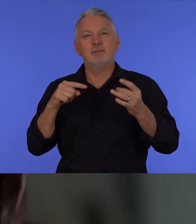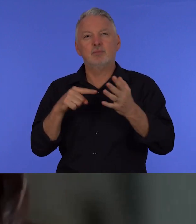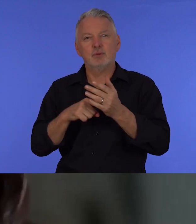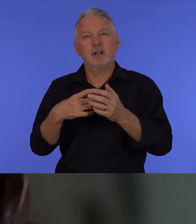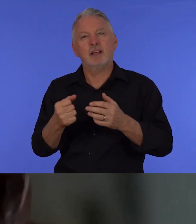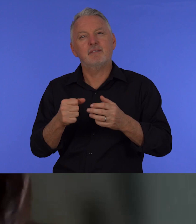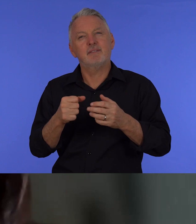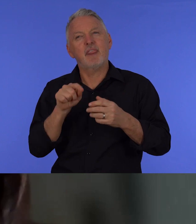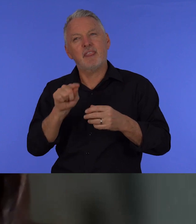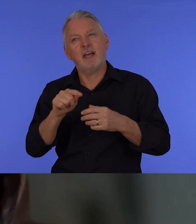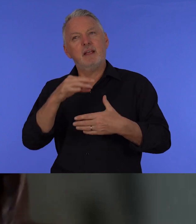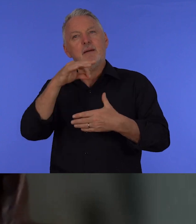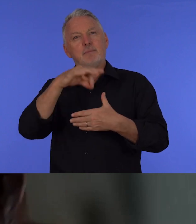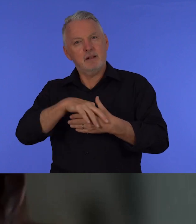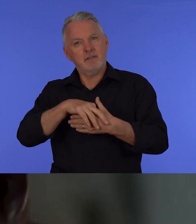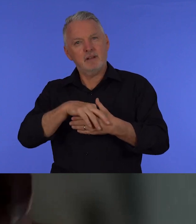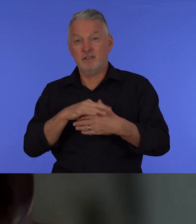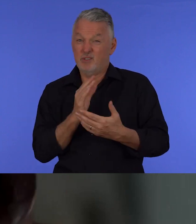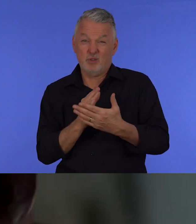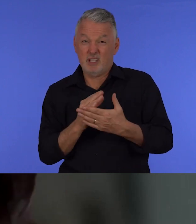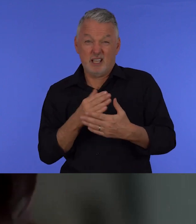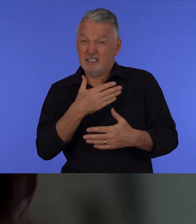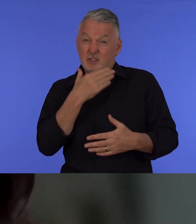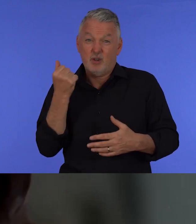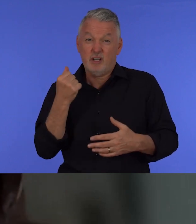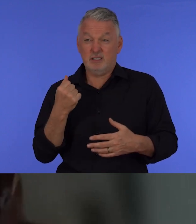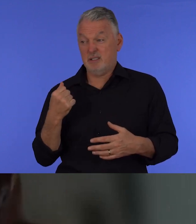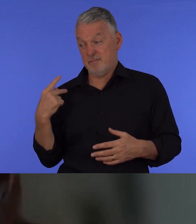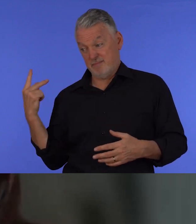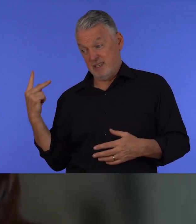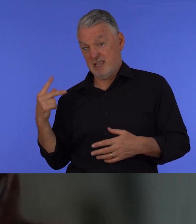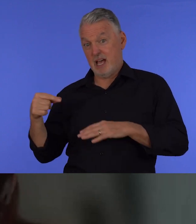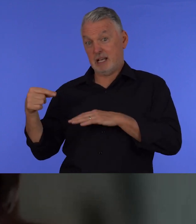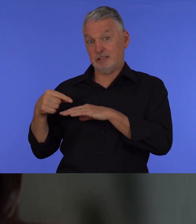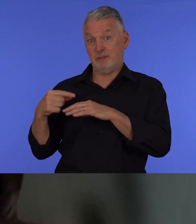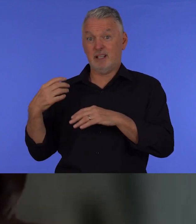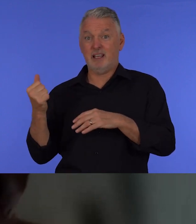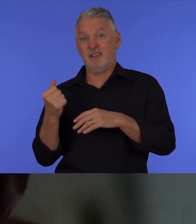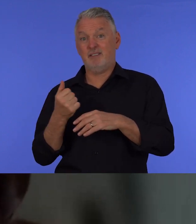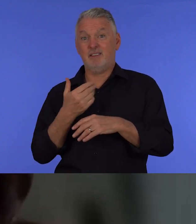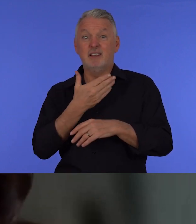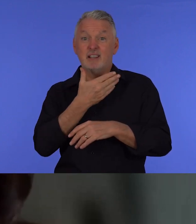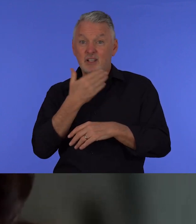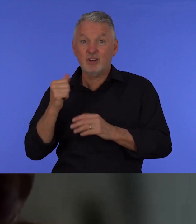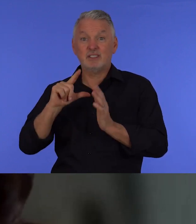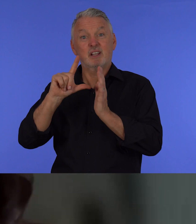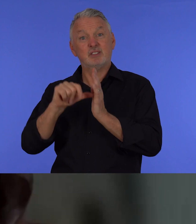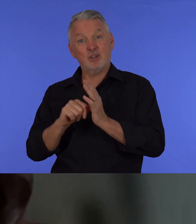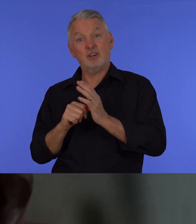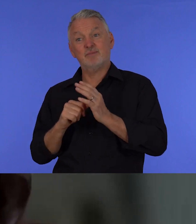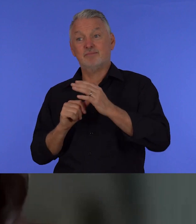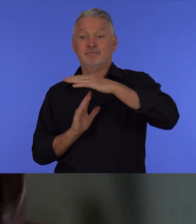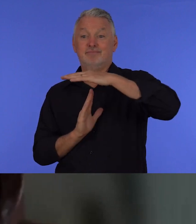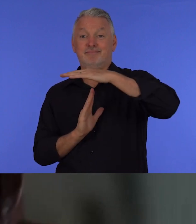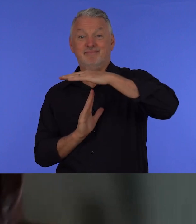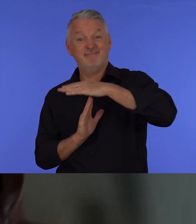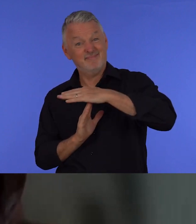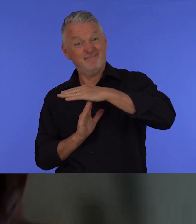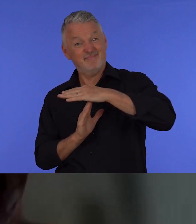I do think that's a sort of important benefit to raise. And it's been nice because me and my husband have some